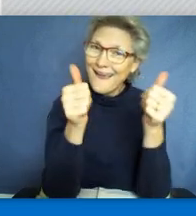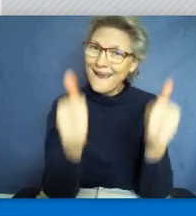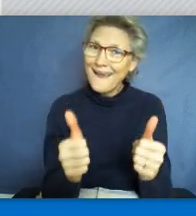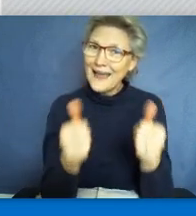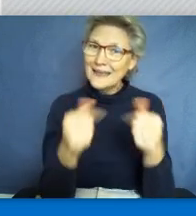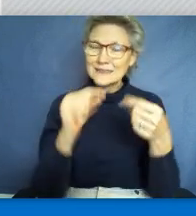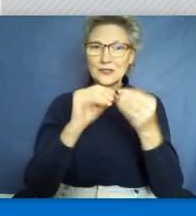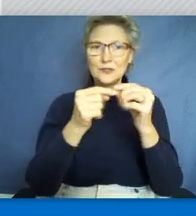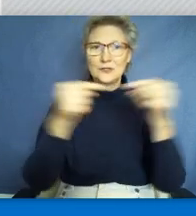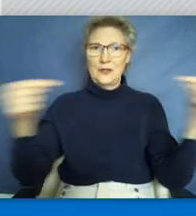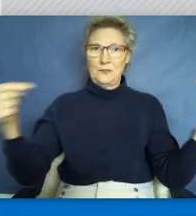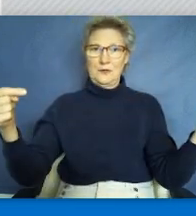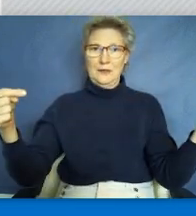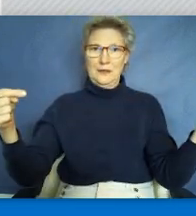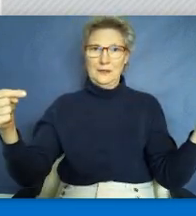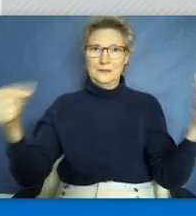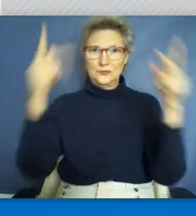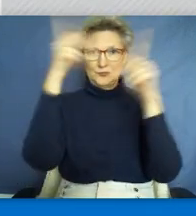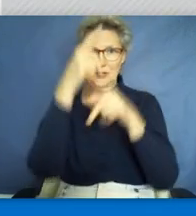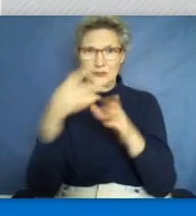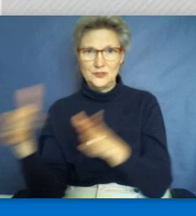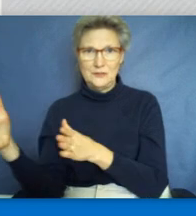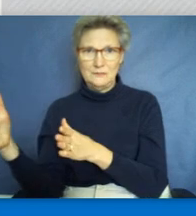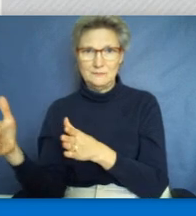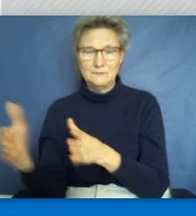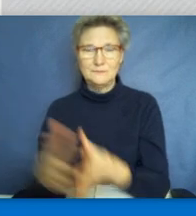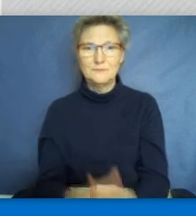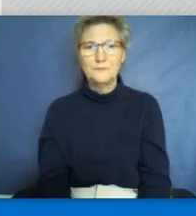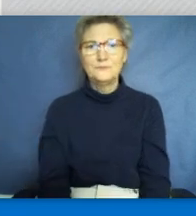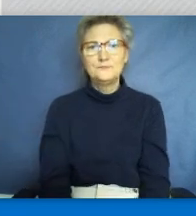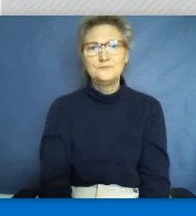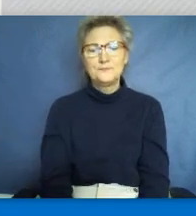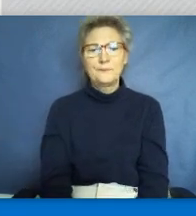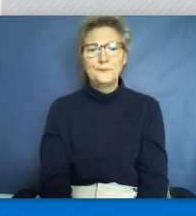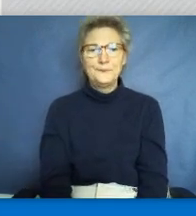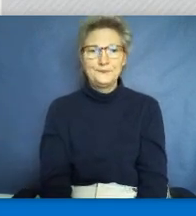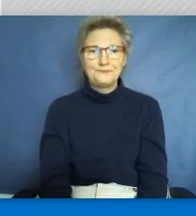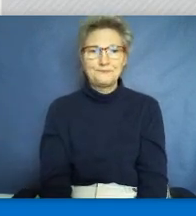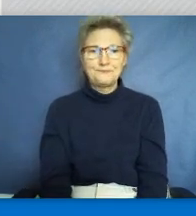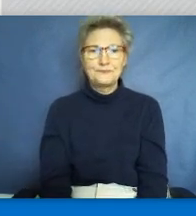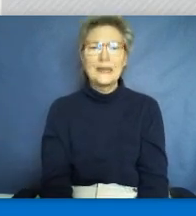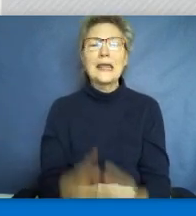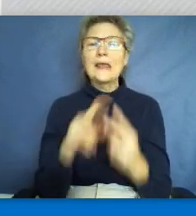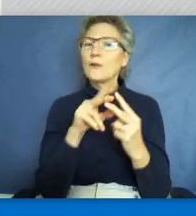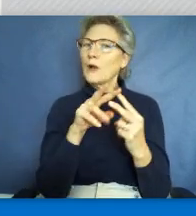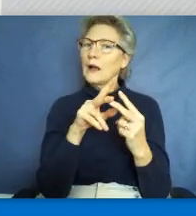our previous strategy where we use the number line. Either